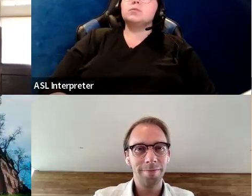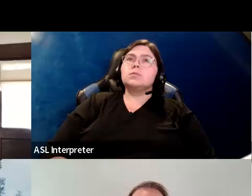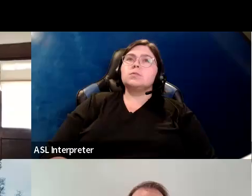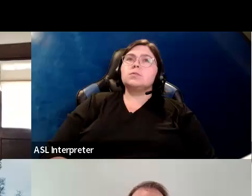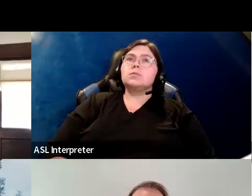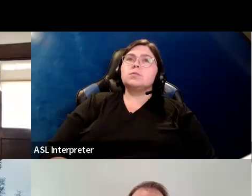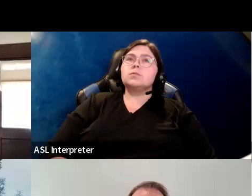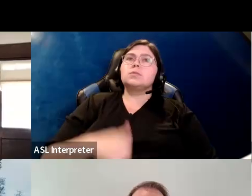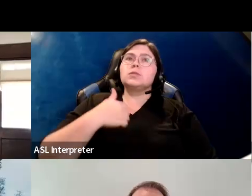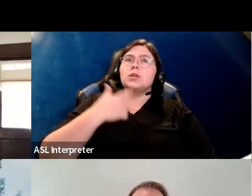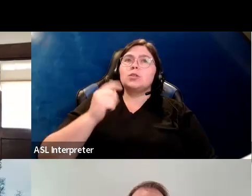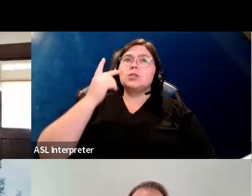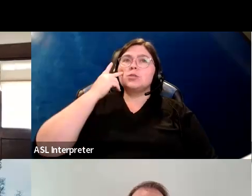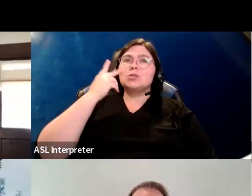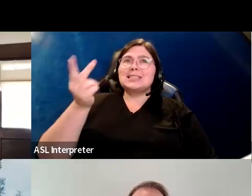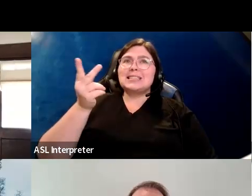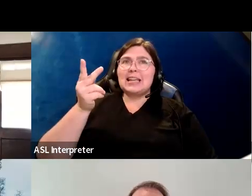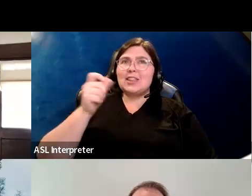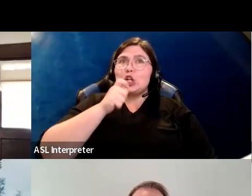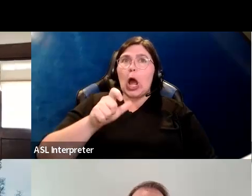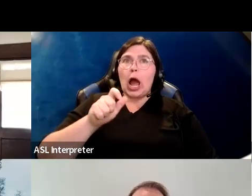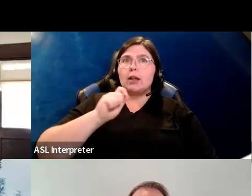Sorry, I'm trying to see the unmute button.